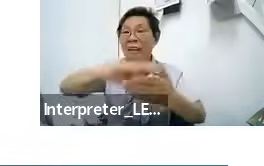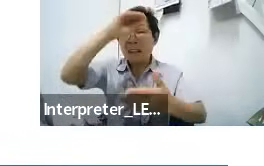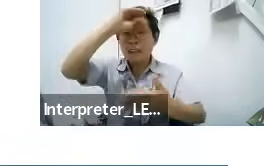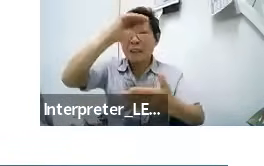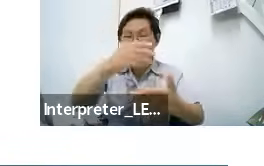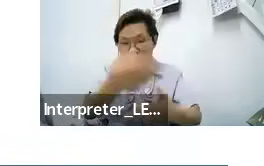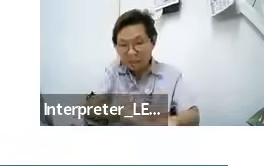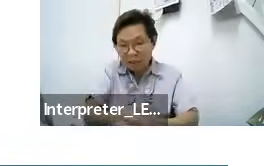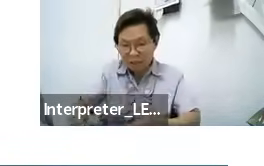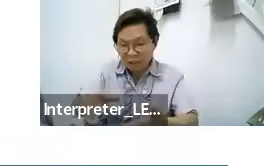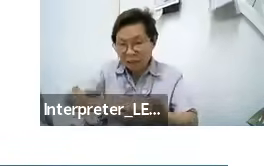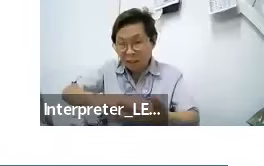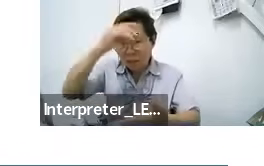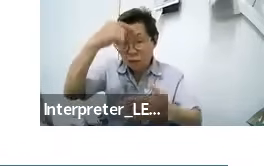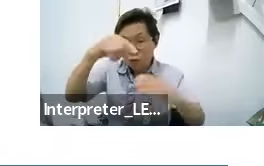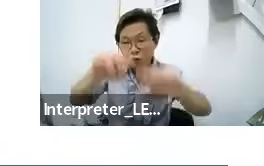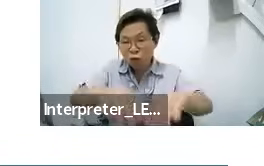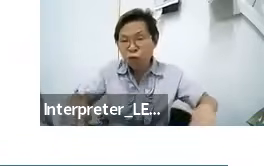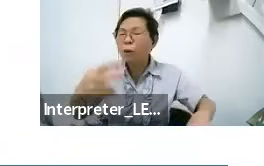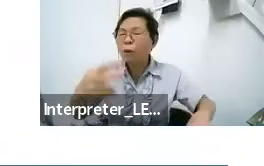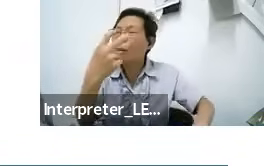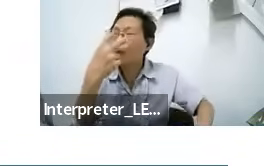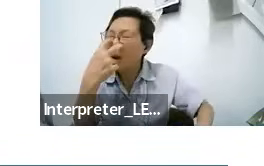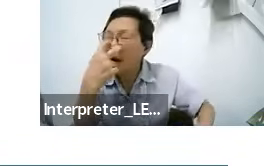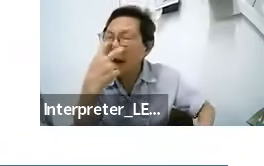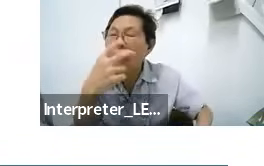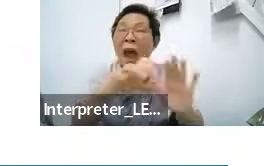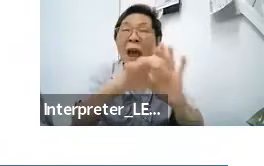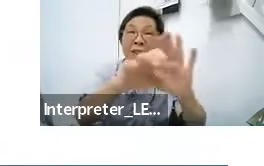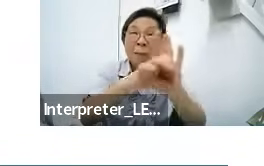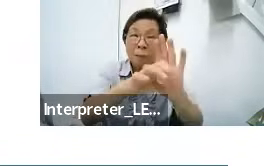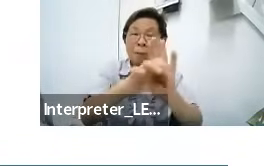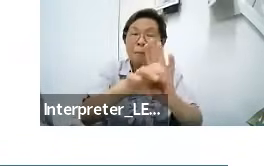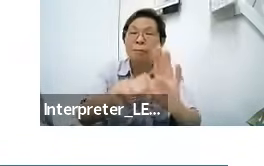materials for students with visual impairment, for example.